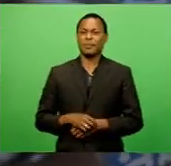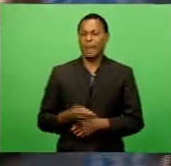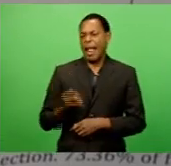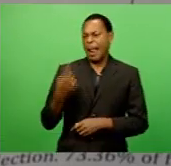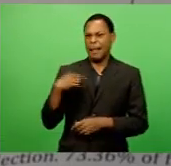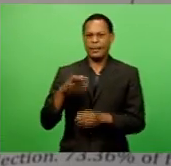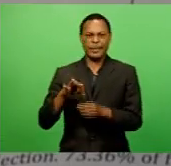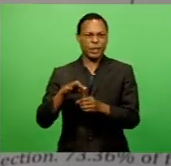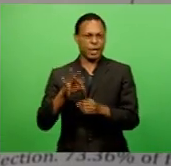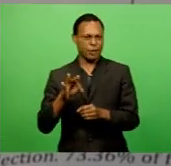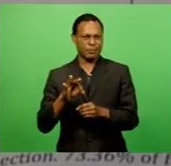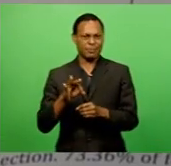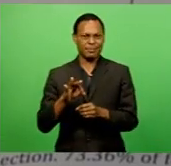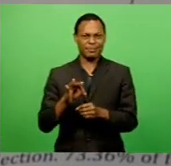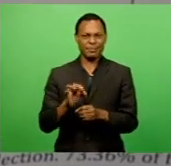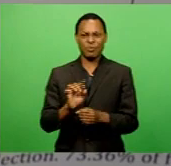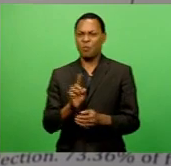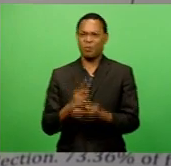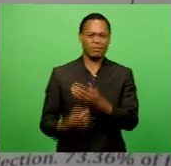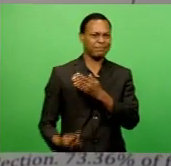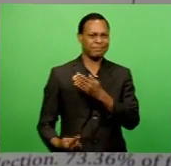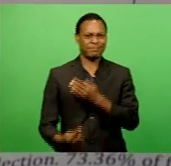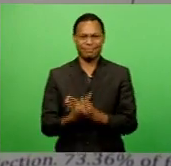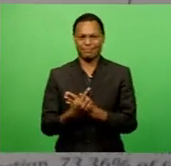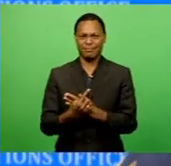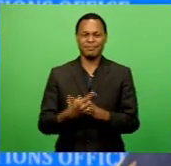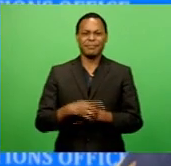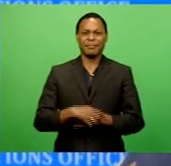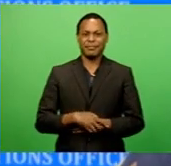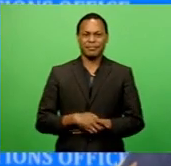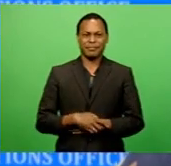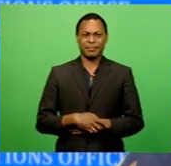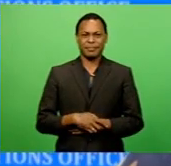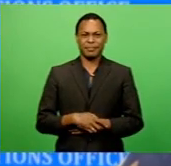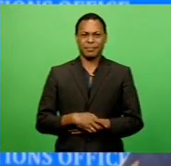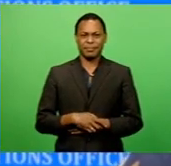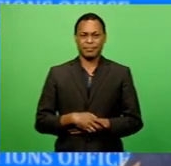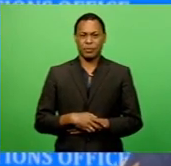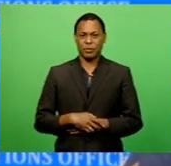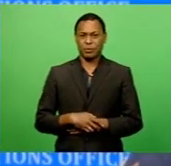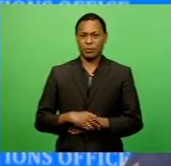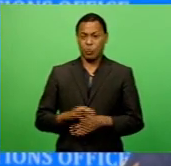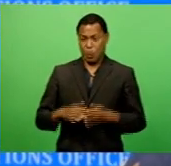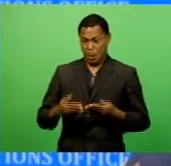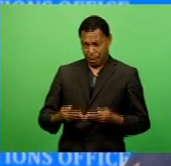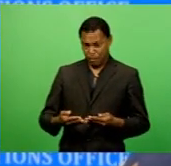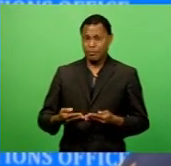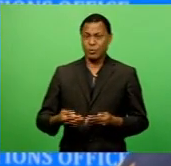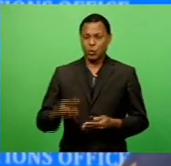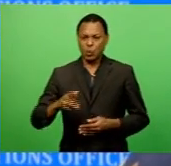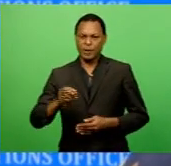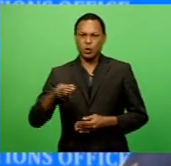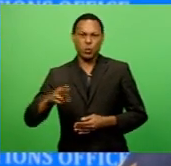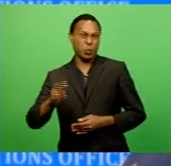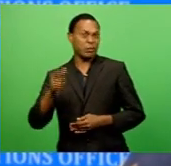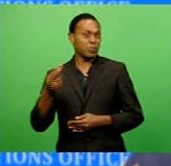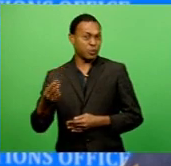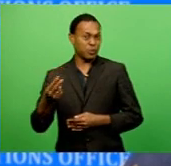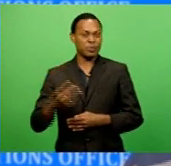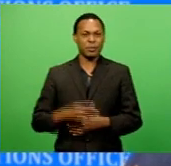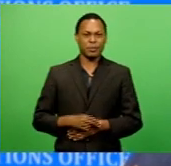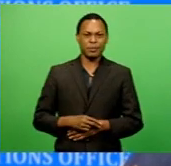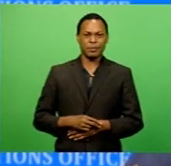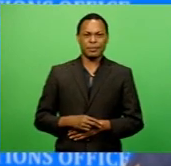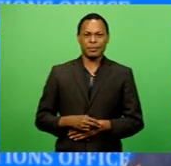as well as to tarnish the image of the Fiji Elections Office. Going into 2022, we will be able